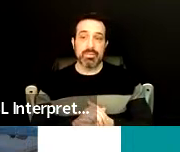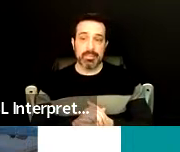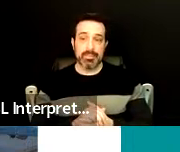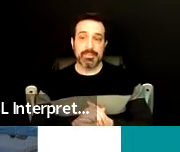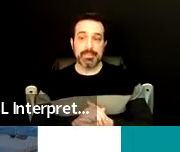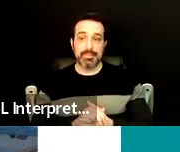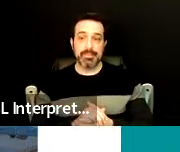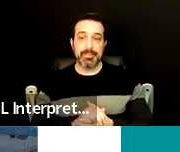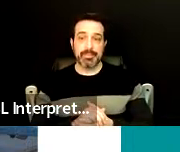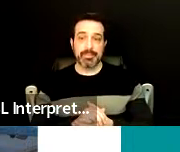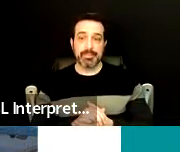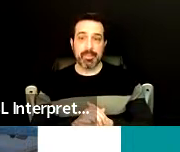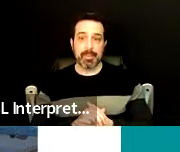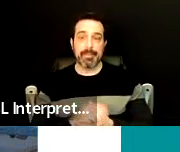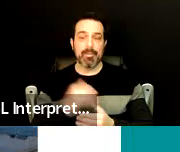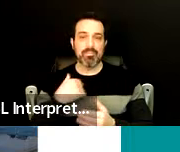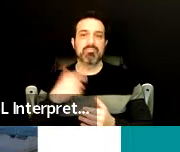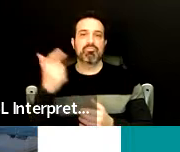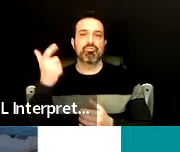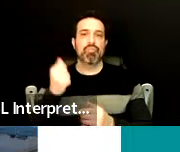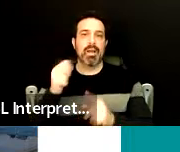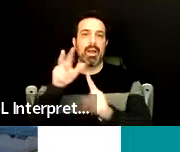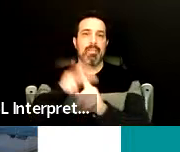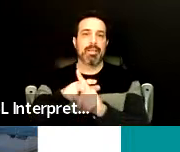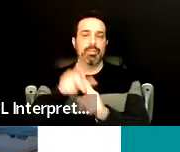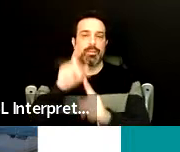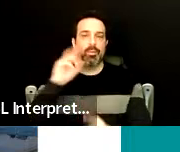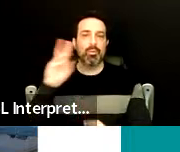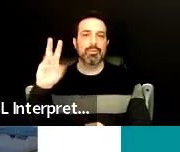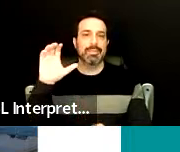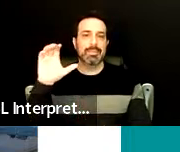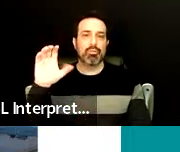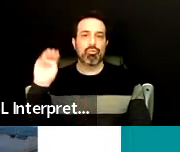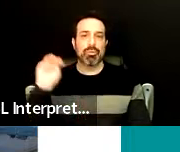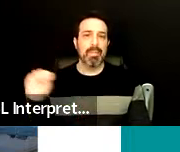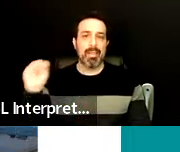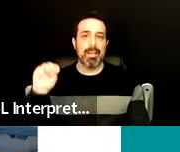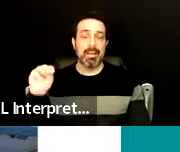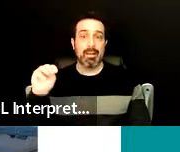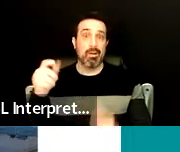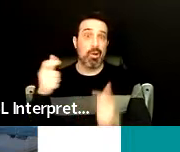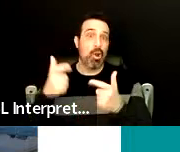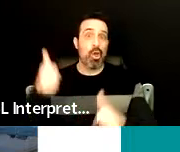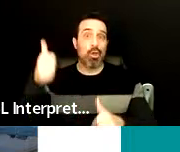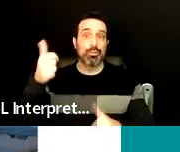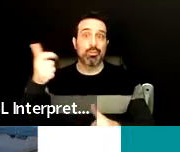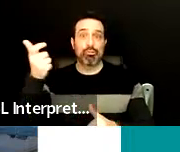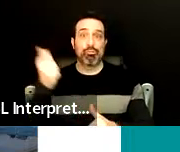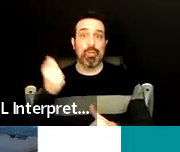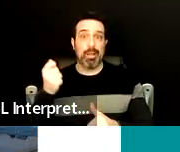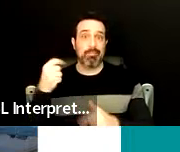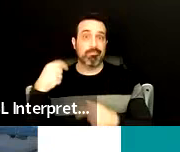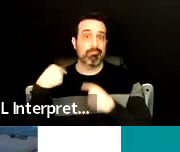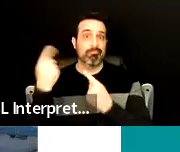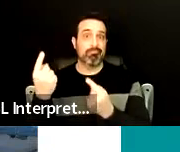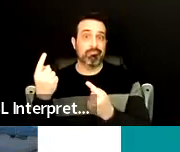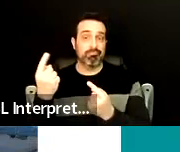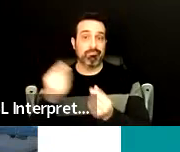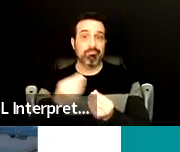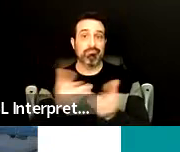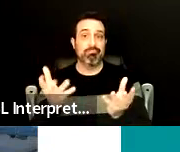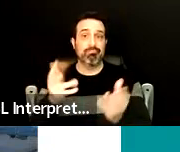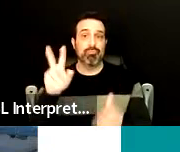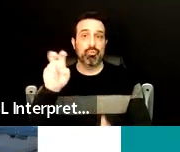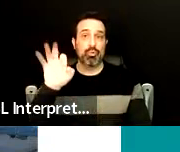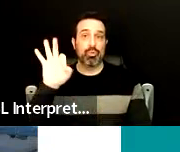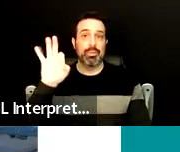in a grant application of 600 million. The largest grant that they have given out thus far is